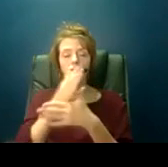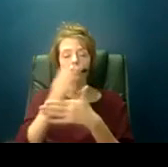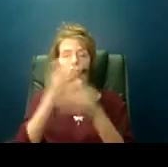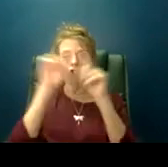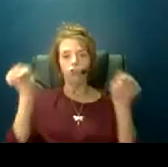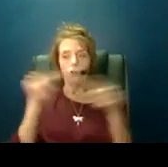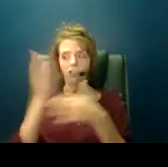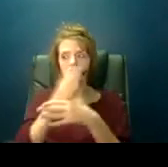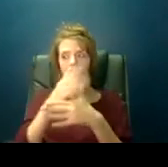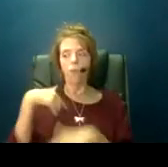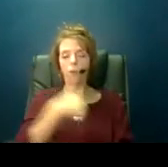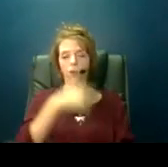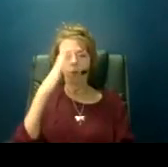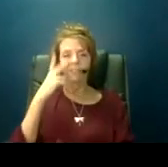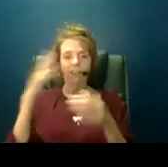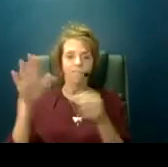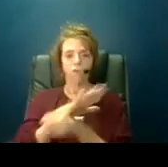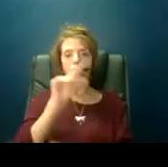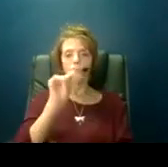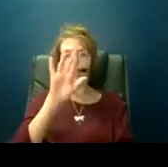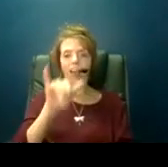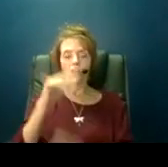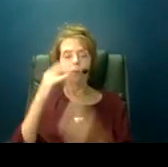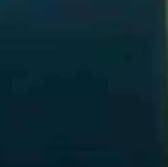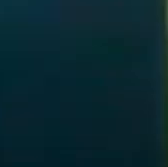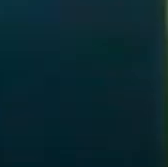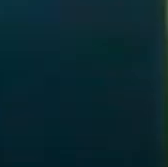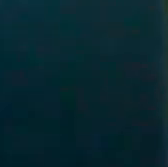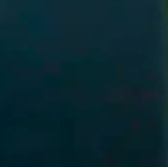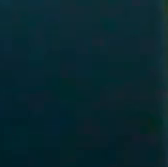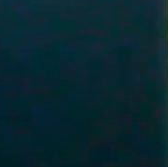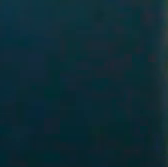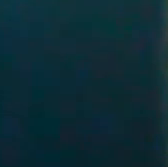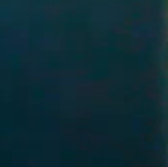see the full gallery view. Right now, we only see what's on the side.